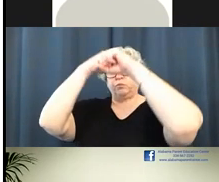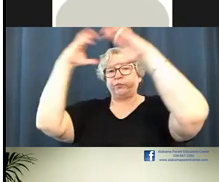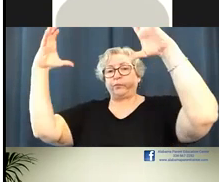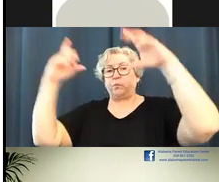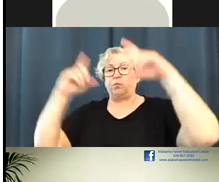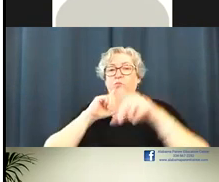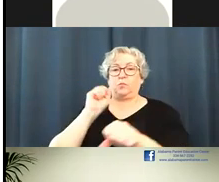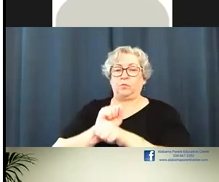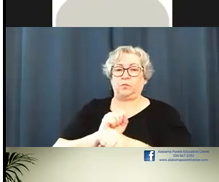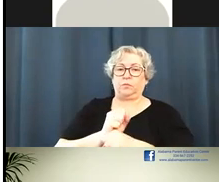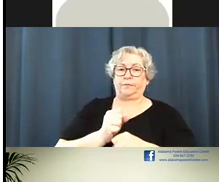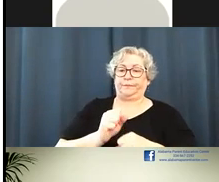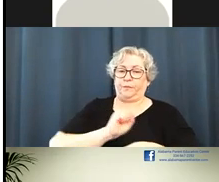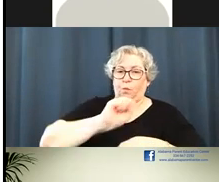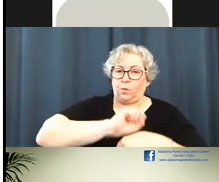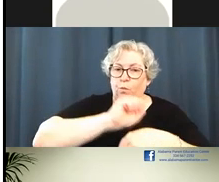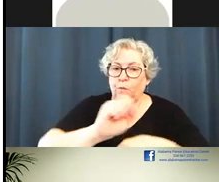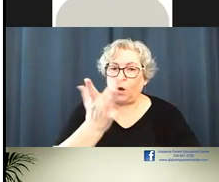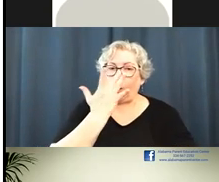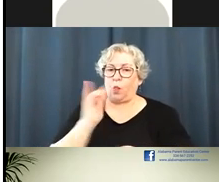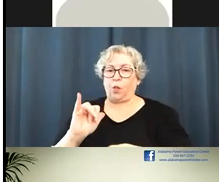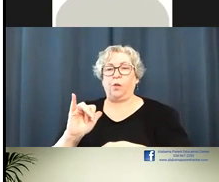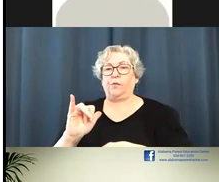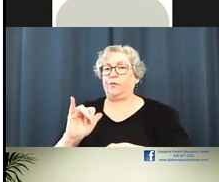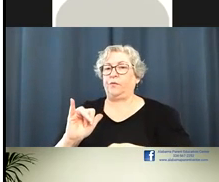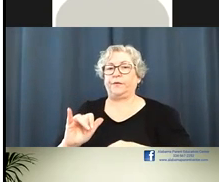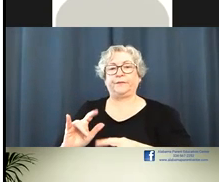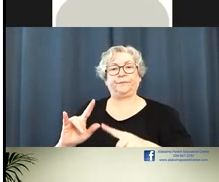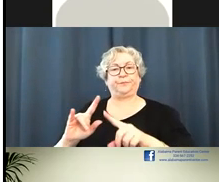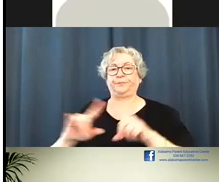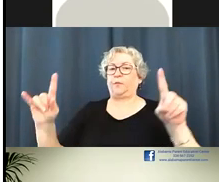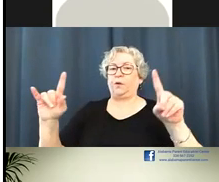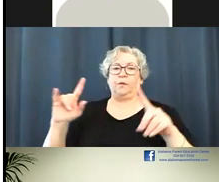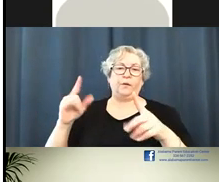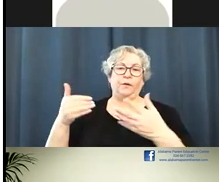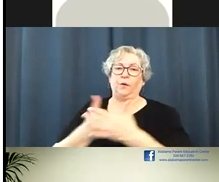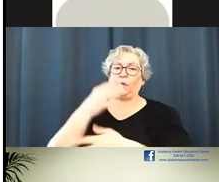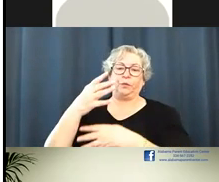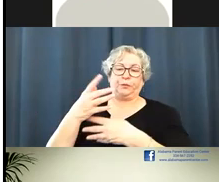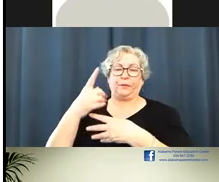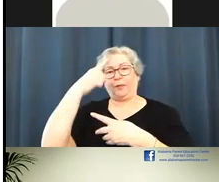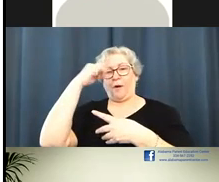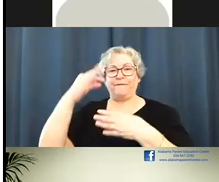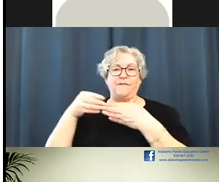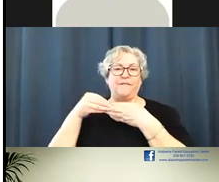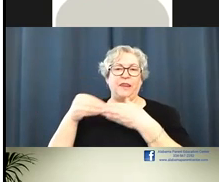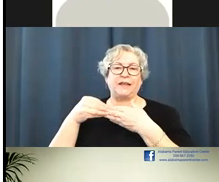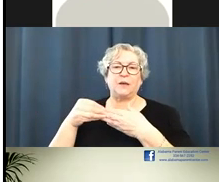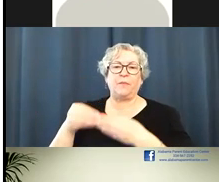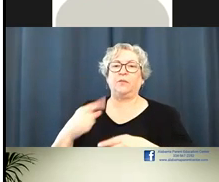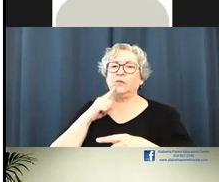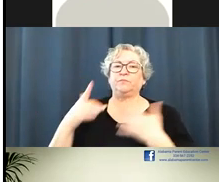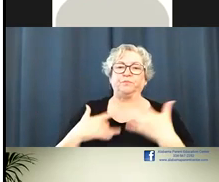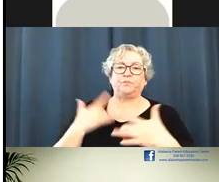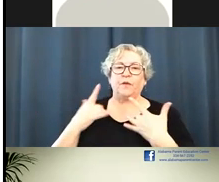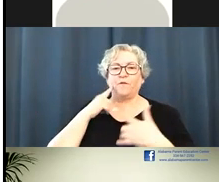what groundwork looks like creates that whole new realm of flexibility. So we're really excited